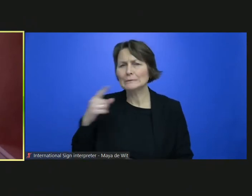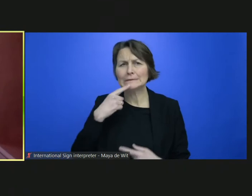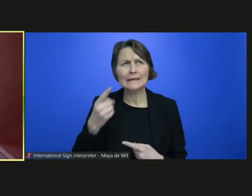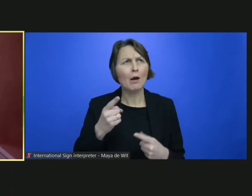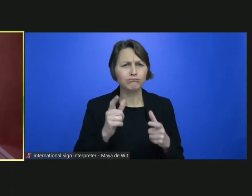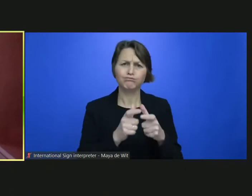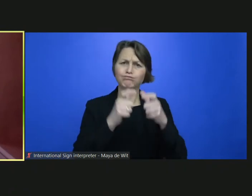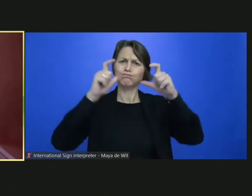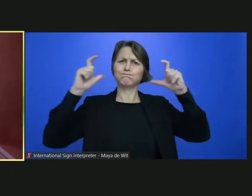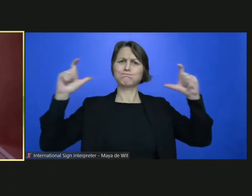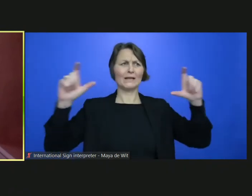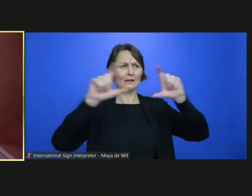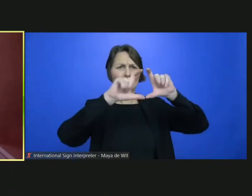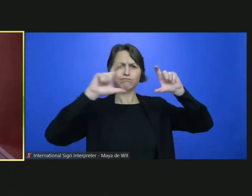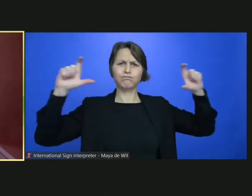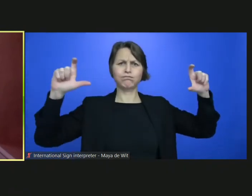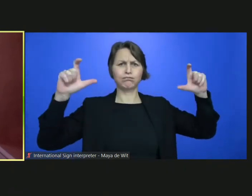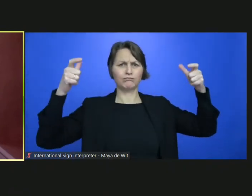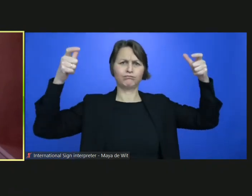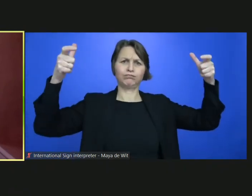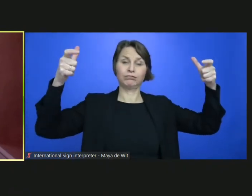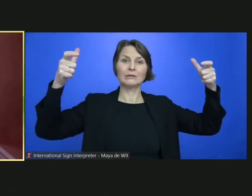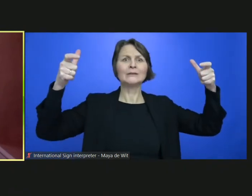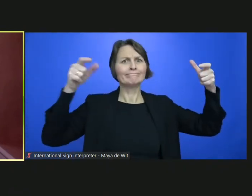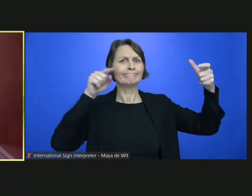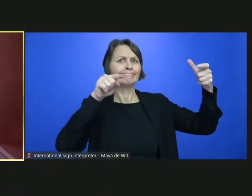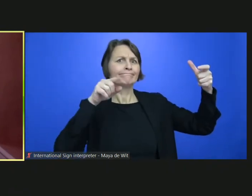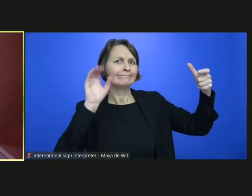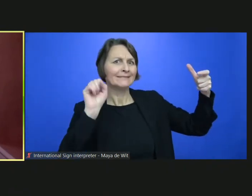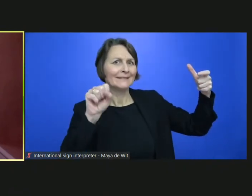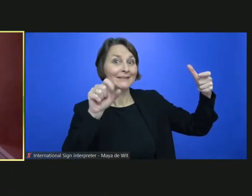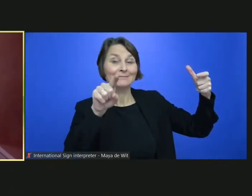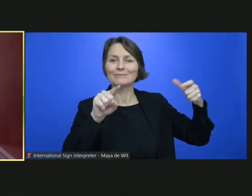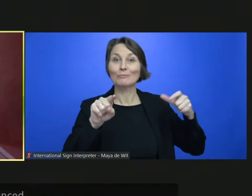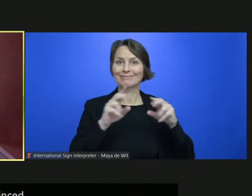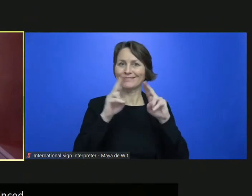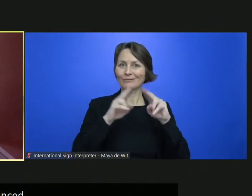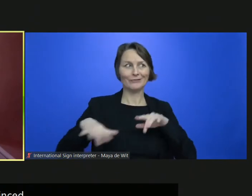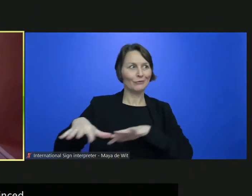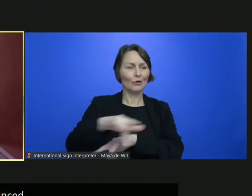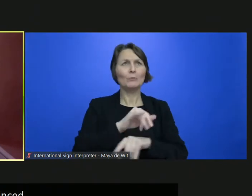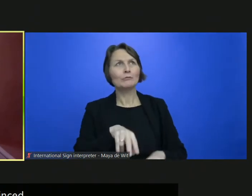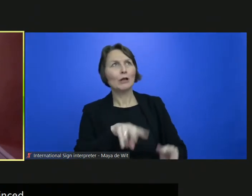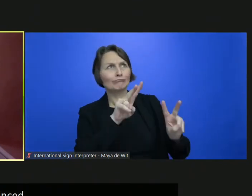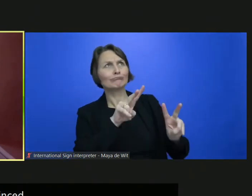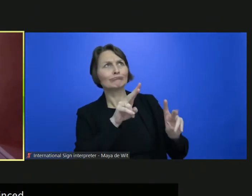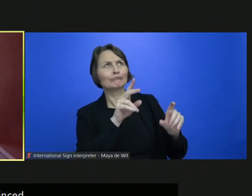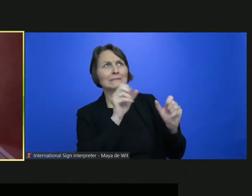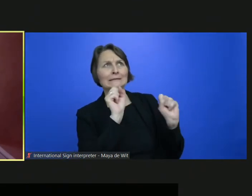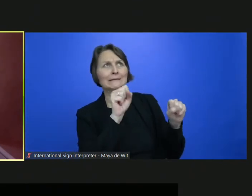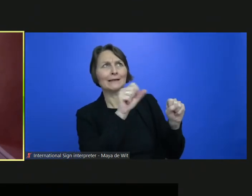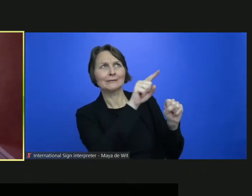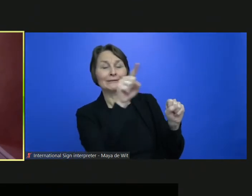one of the reasons this is particularly important to our international community is that the use of this artificial